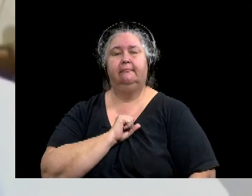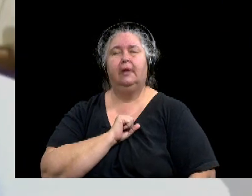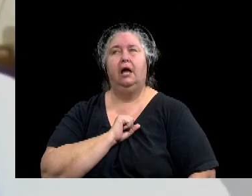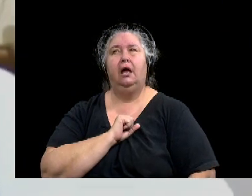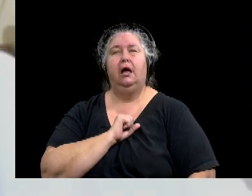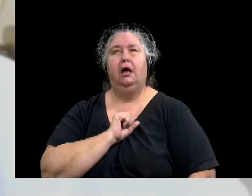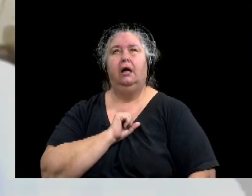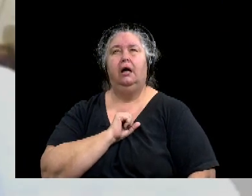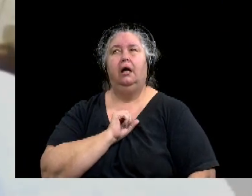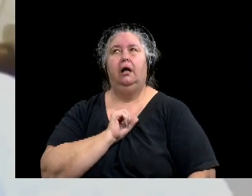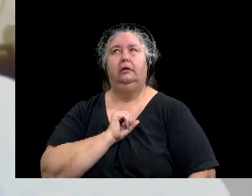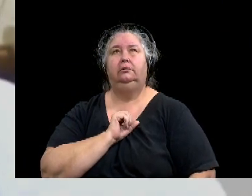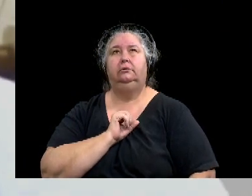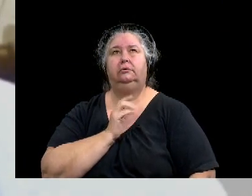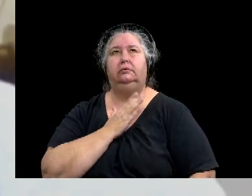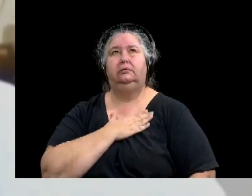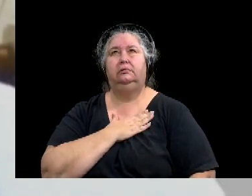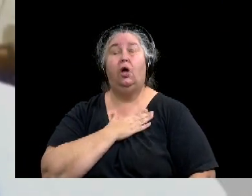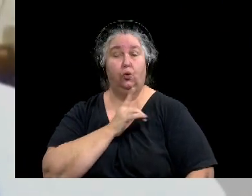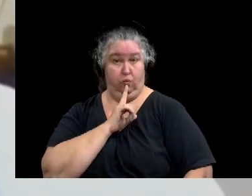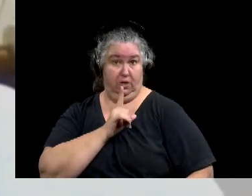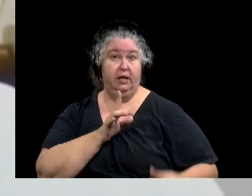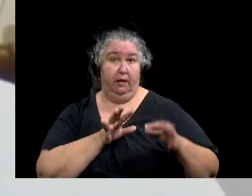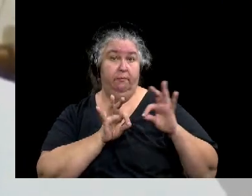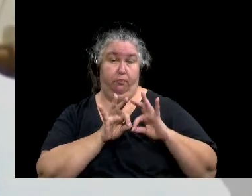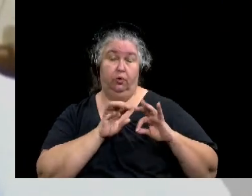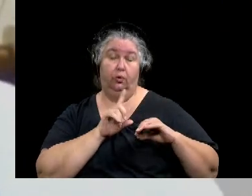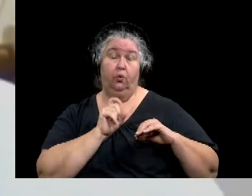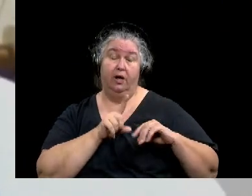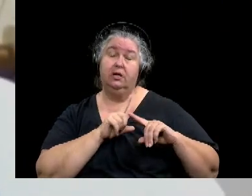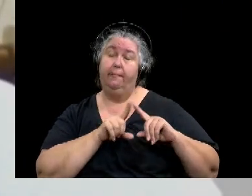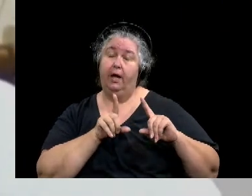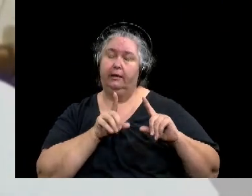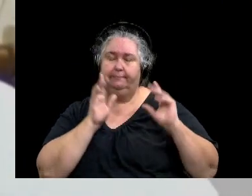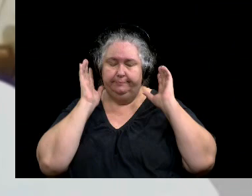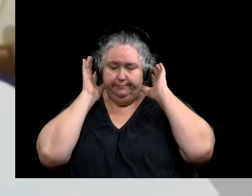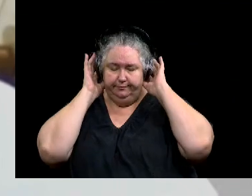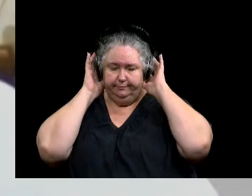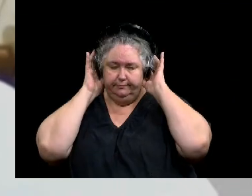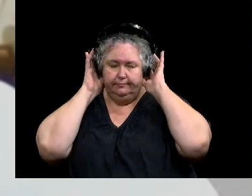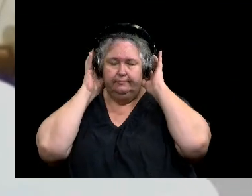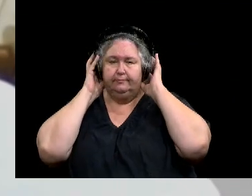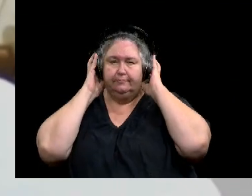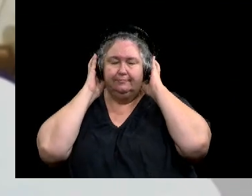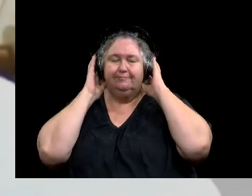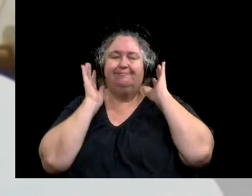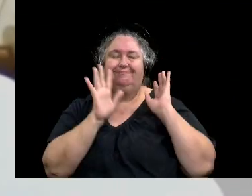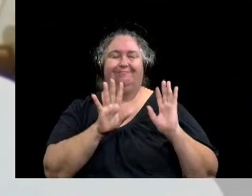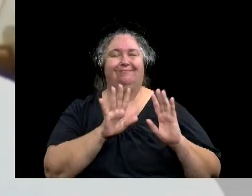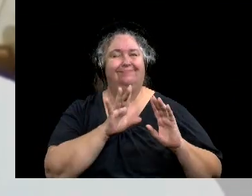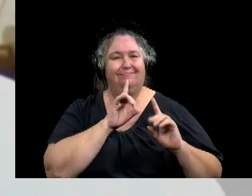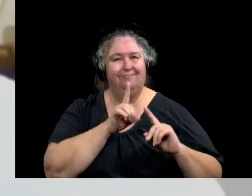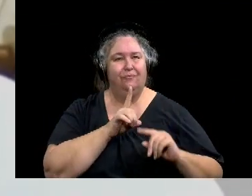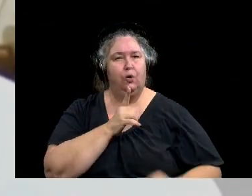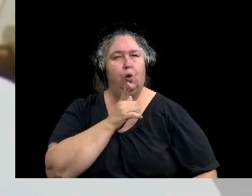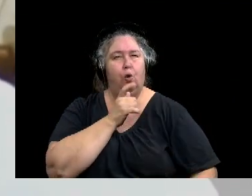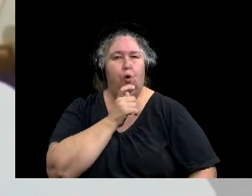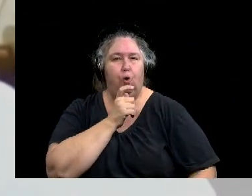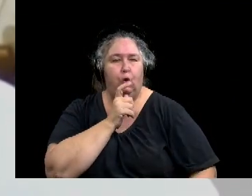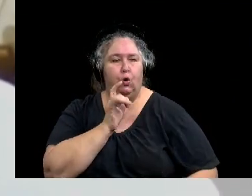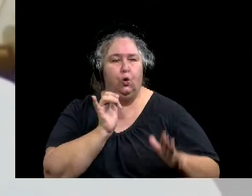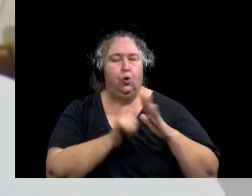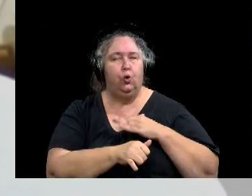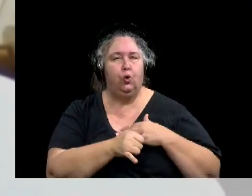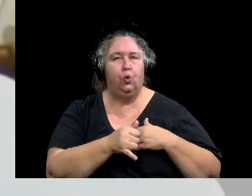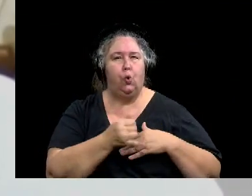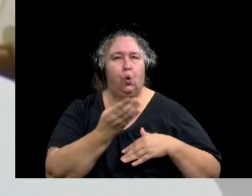So this is a really important question, but at the heart of the question is who should quarantine,